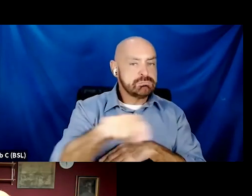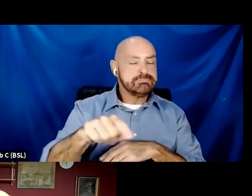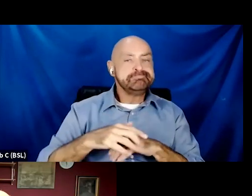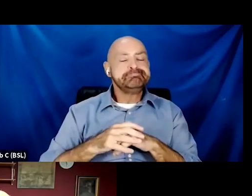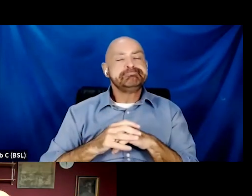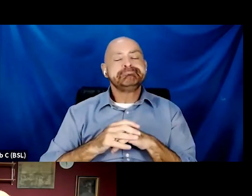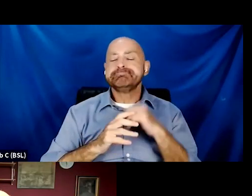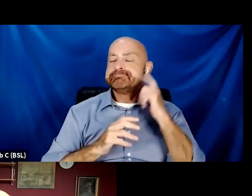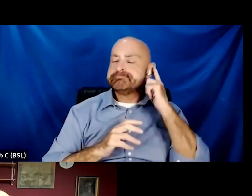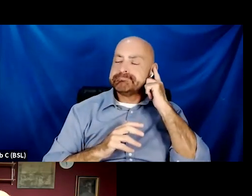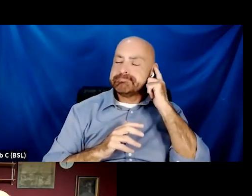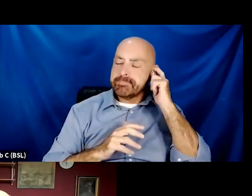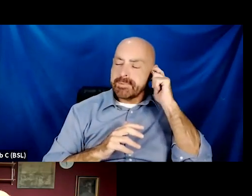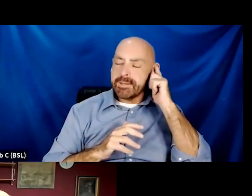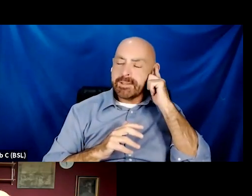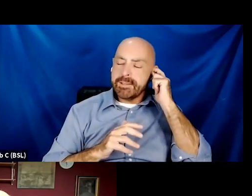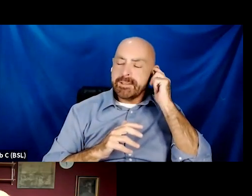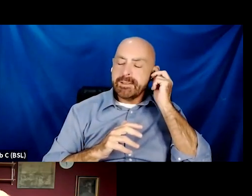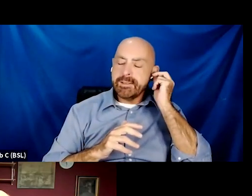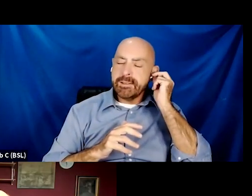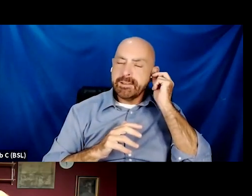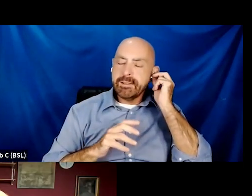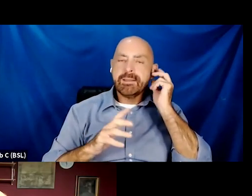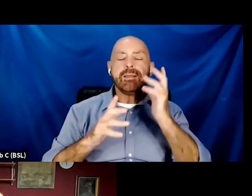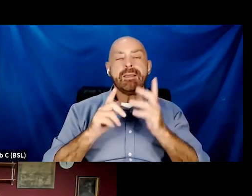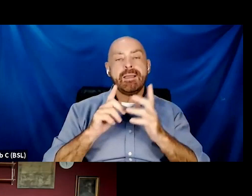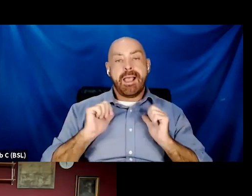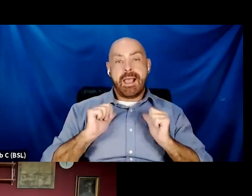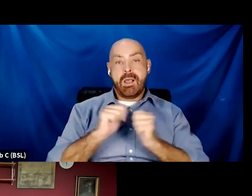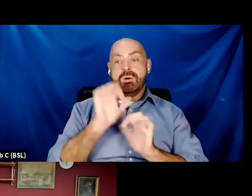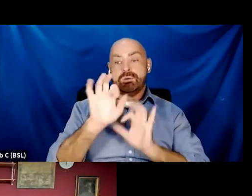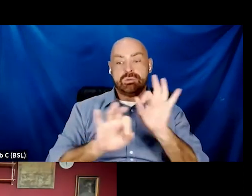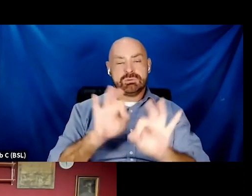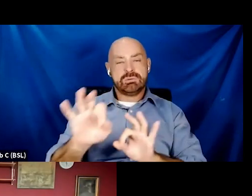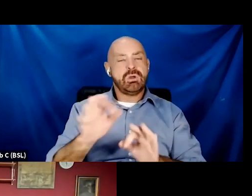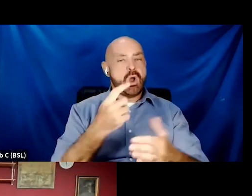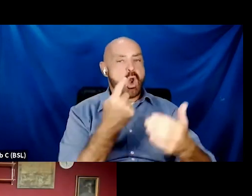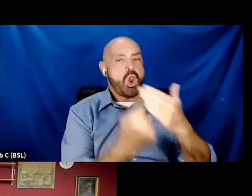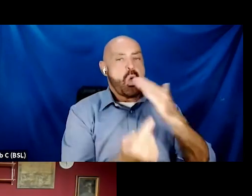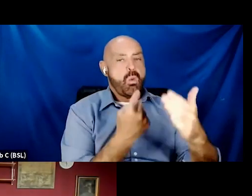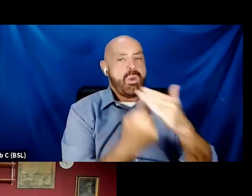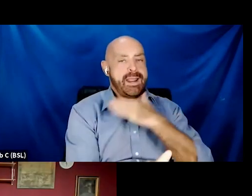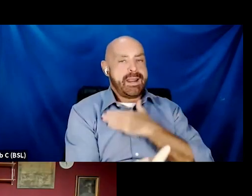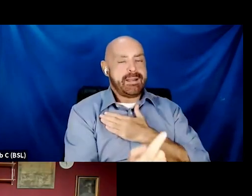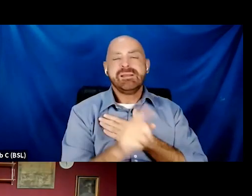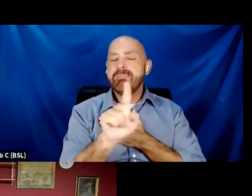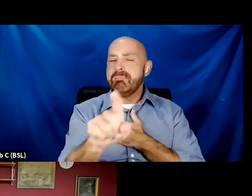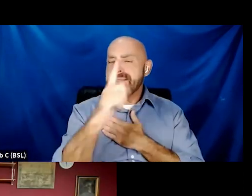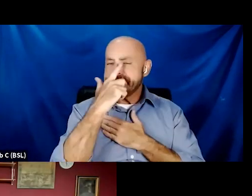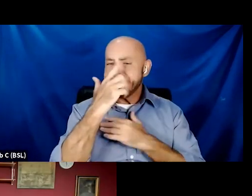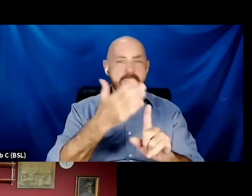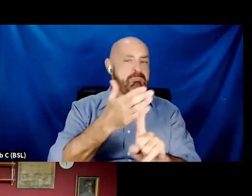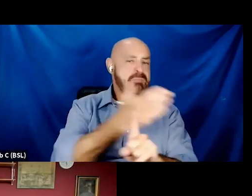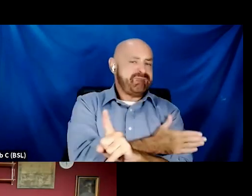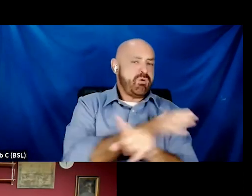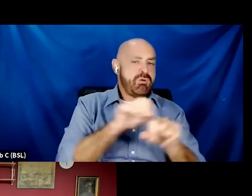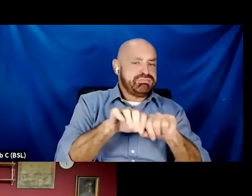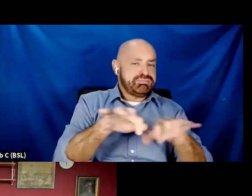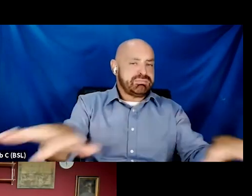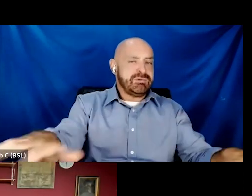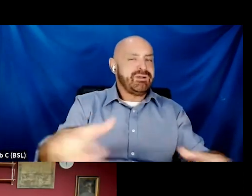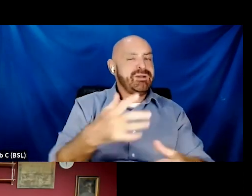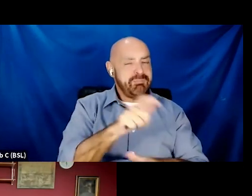How lonely you are is asked throughout. A lot of people, I think, were lonely before. And you can